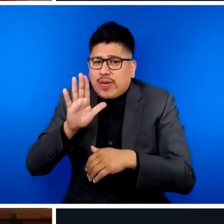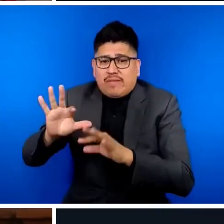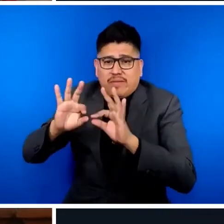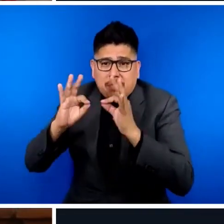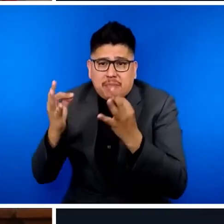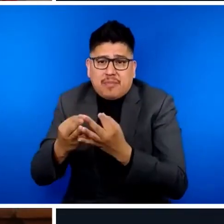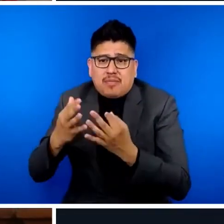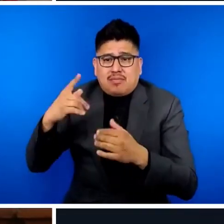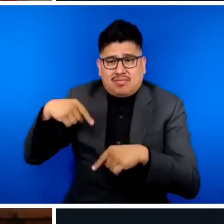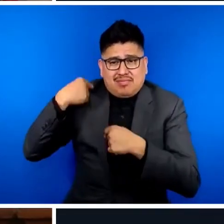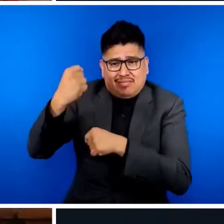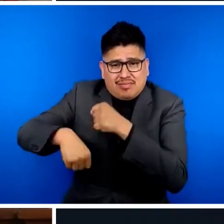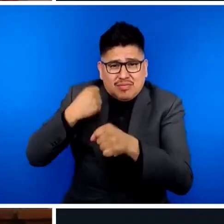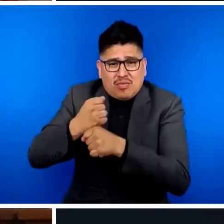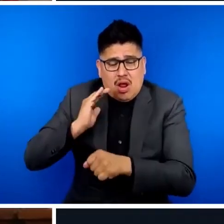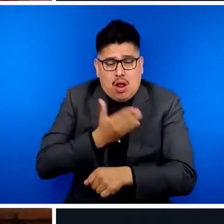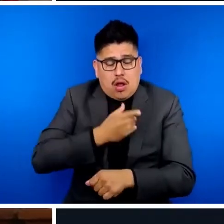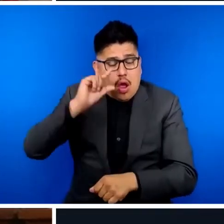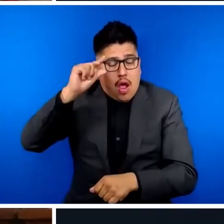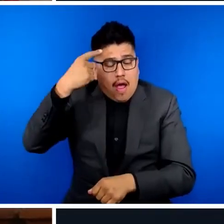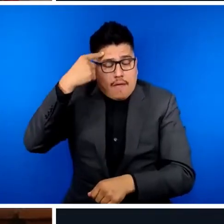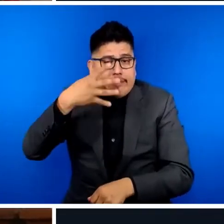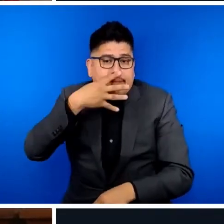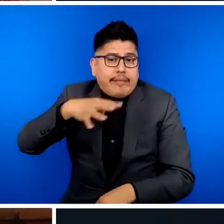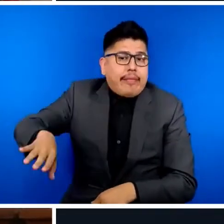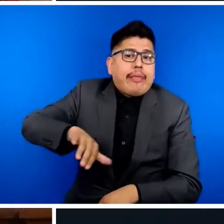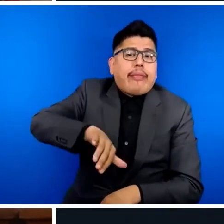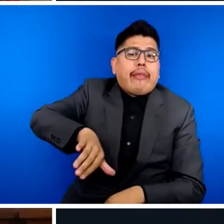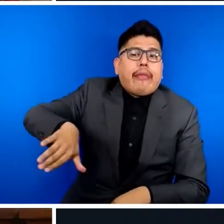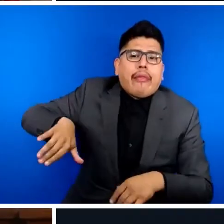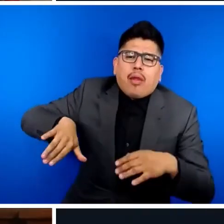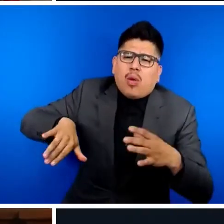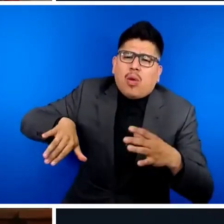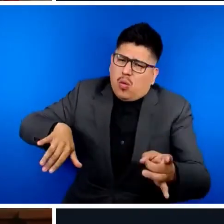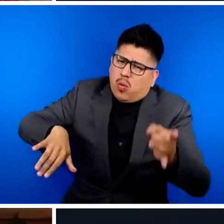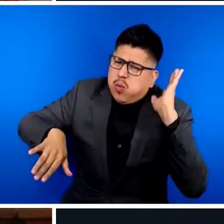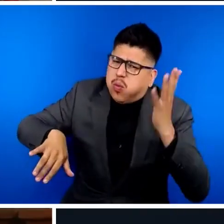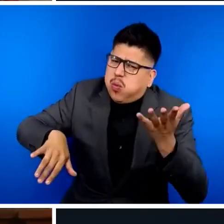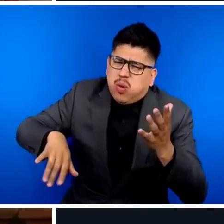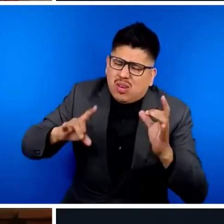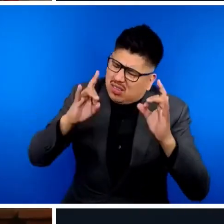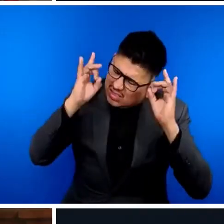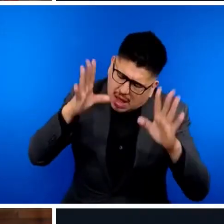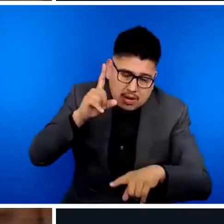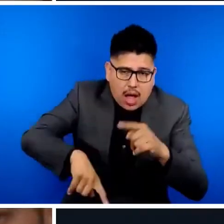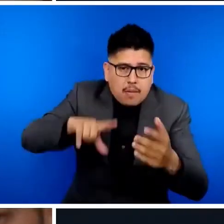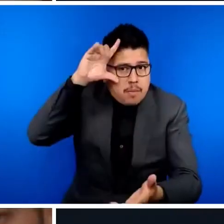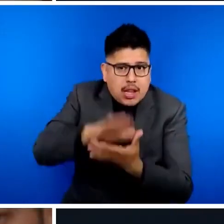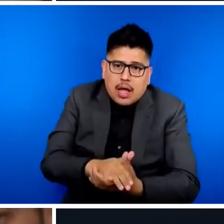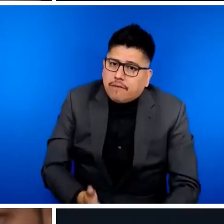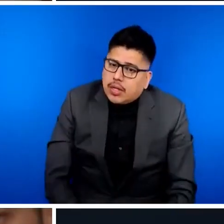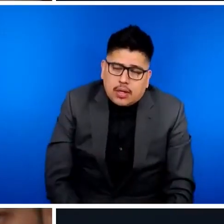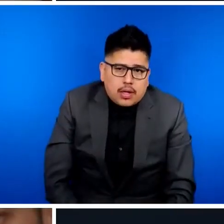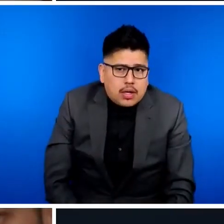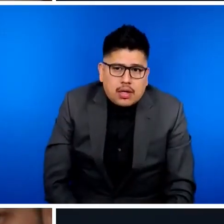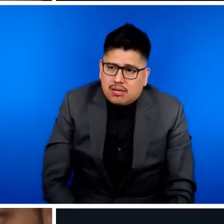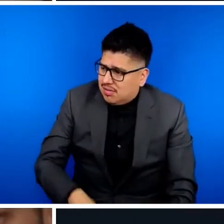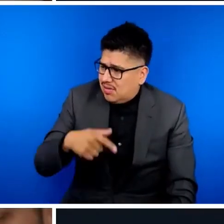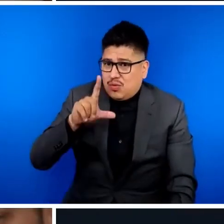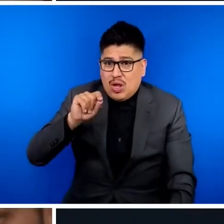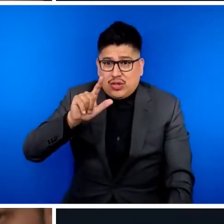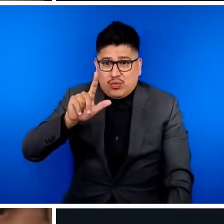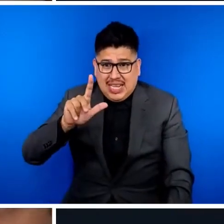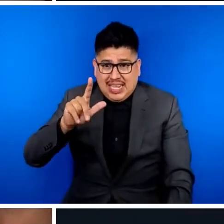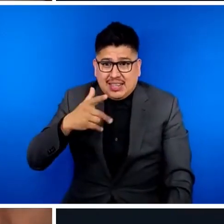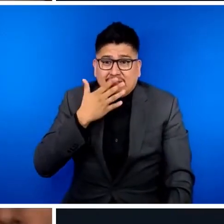totally ignored. It was terrible. Hard to believe, actually. In 2023, a 16-year-old high school cheerleader